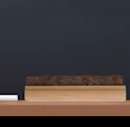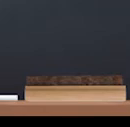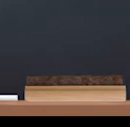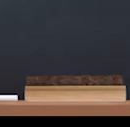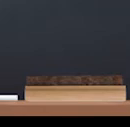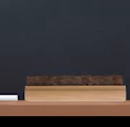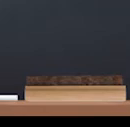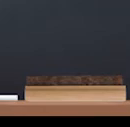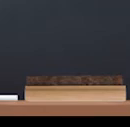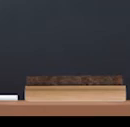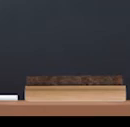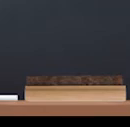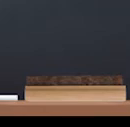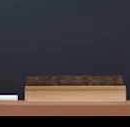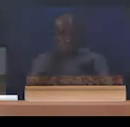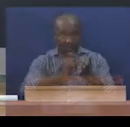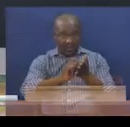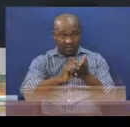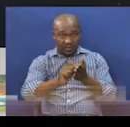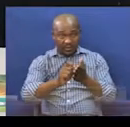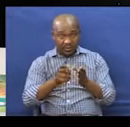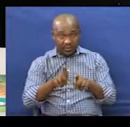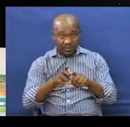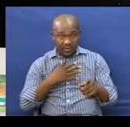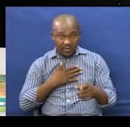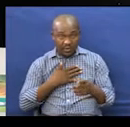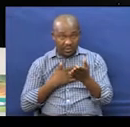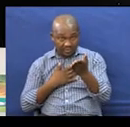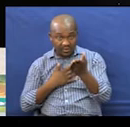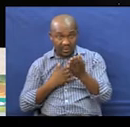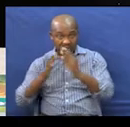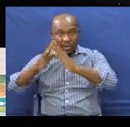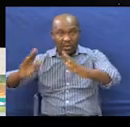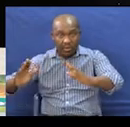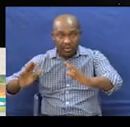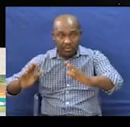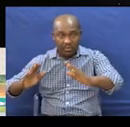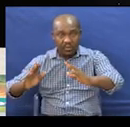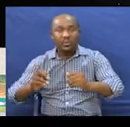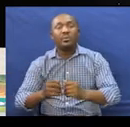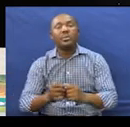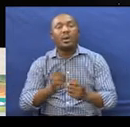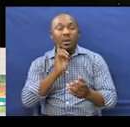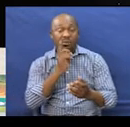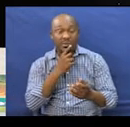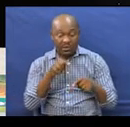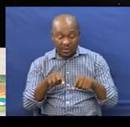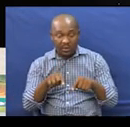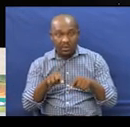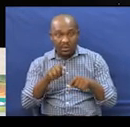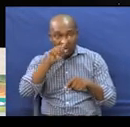said to be important? So, my dear friend, my dear student at home, perform